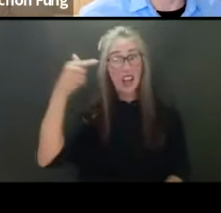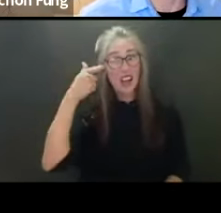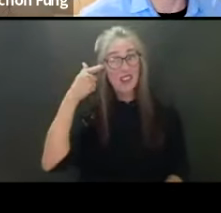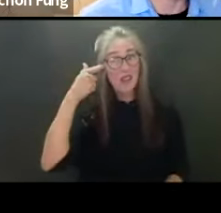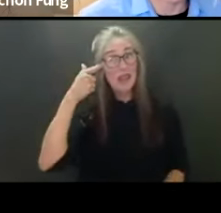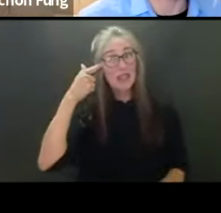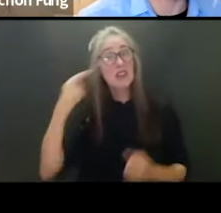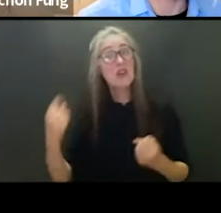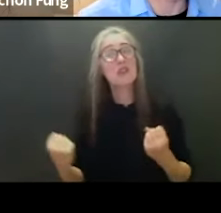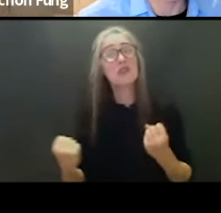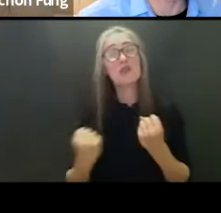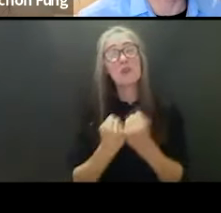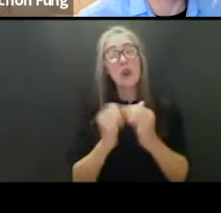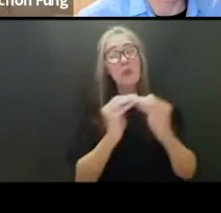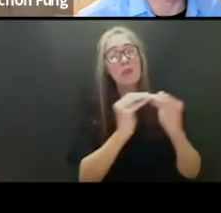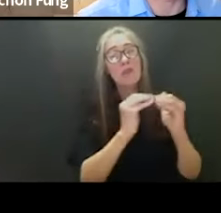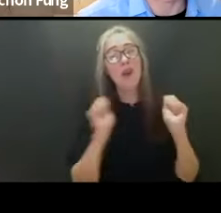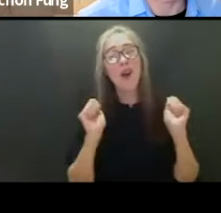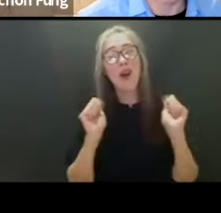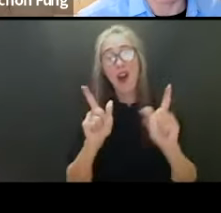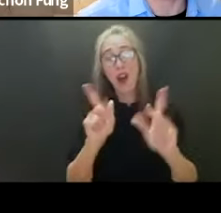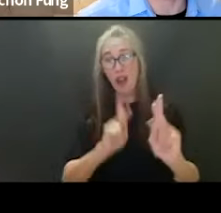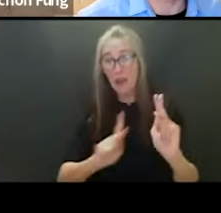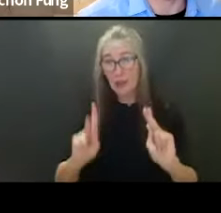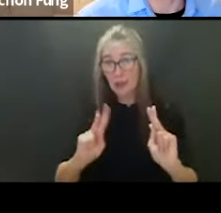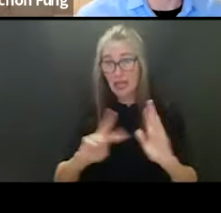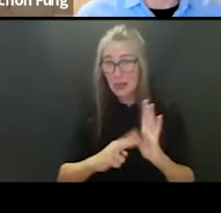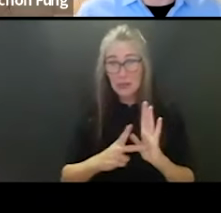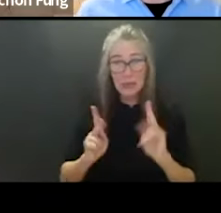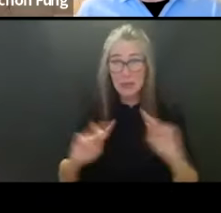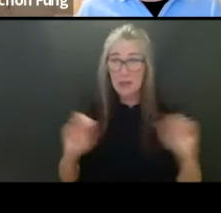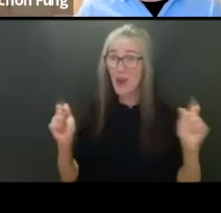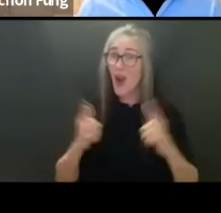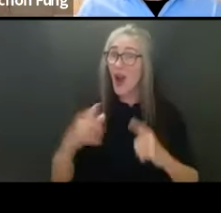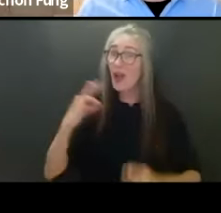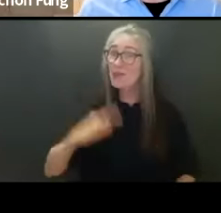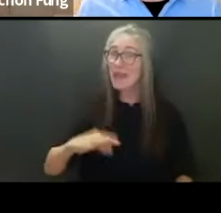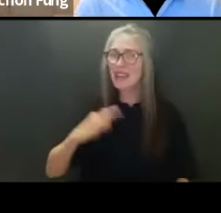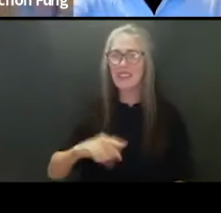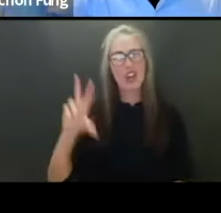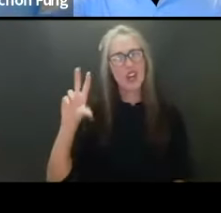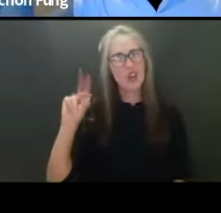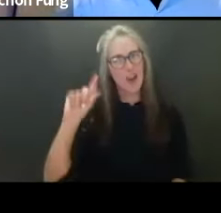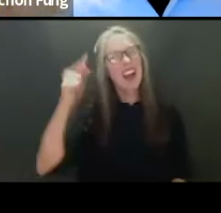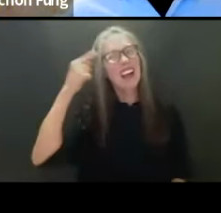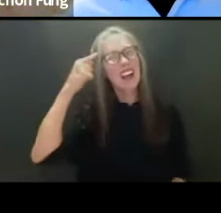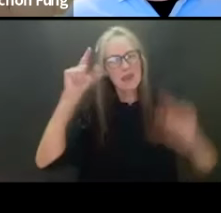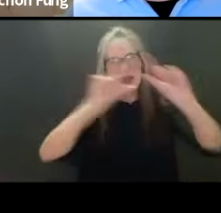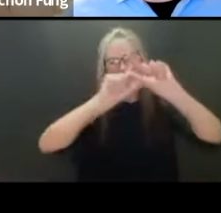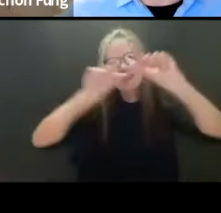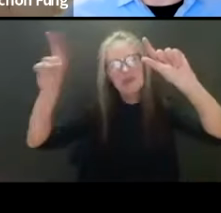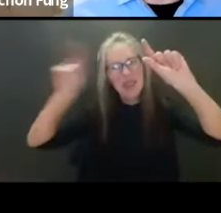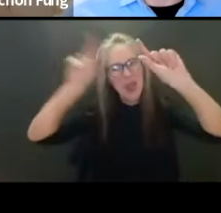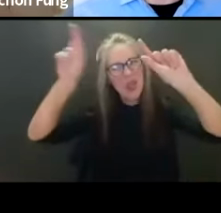it's not really government for all of the people, in the sense that a government for all of the people would have benefited everyone.